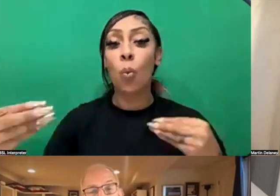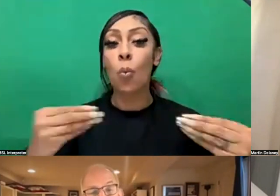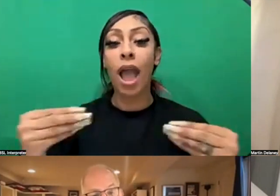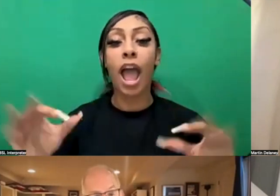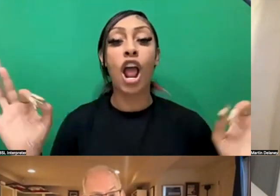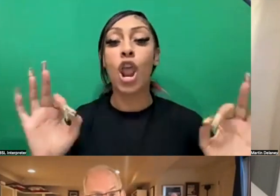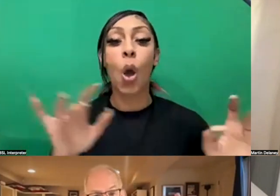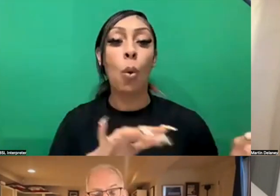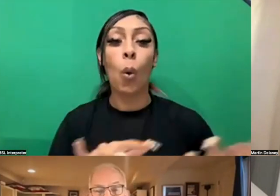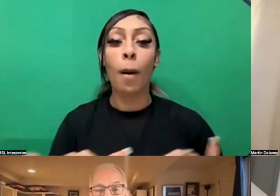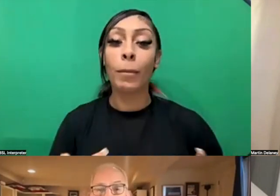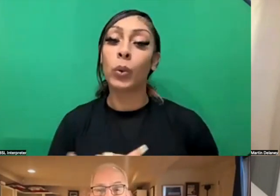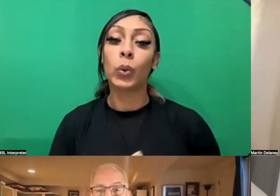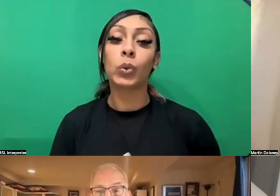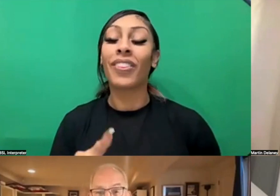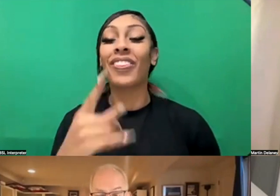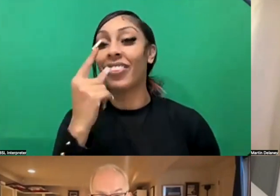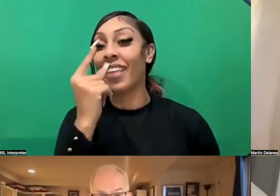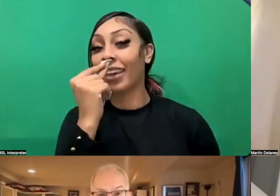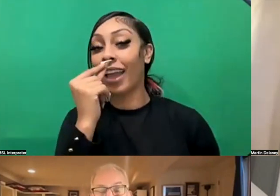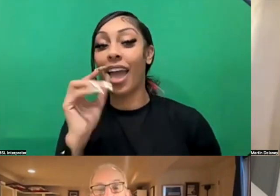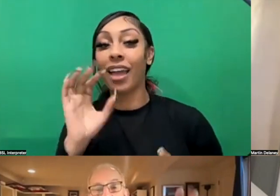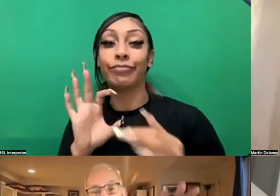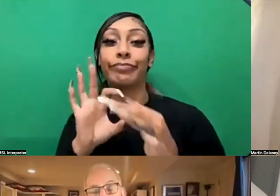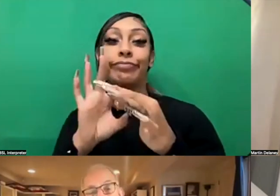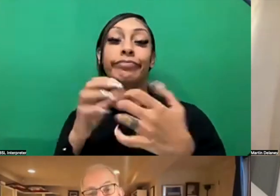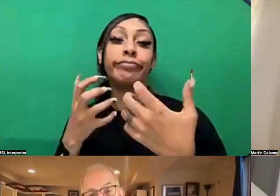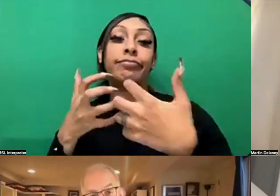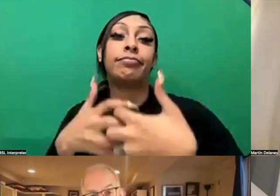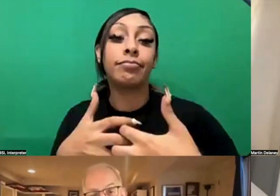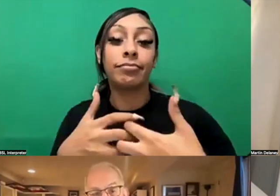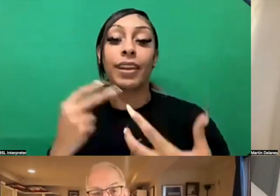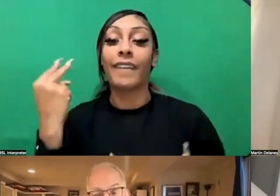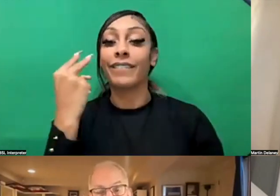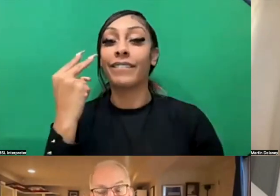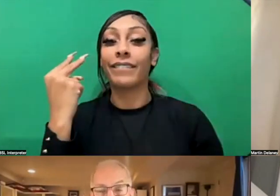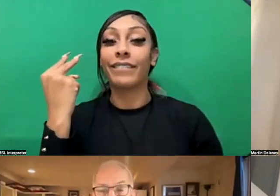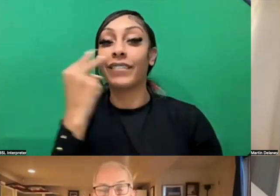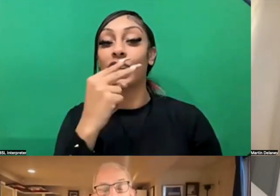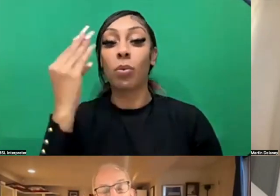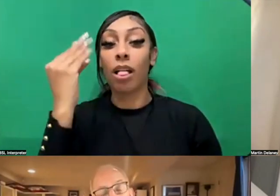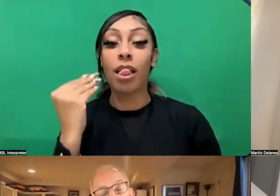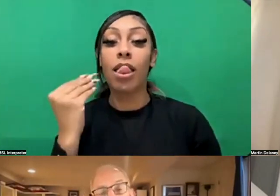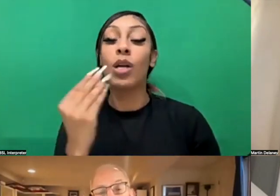apologize, that allows people without vision to be able to use all the settings of